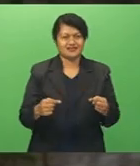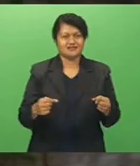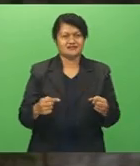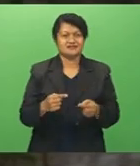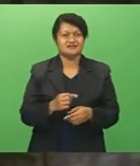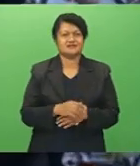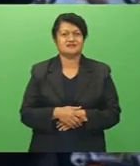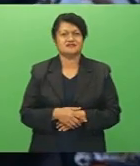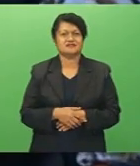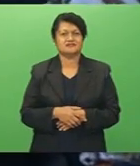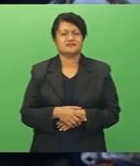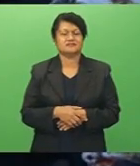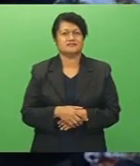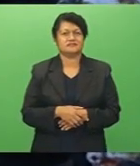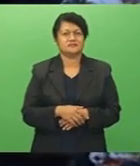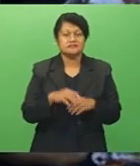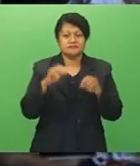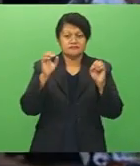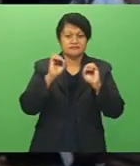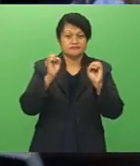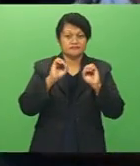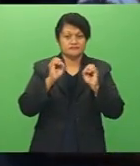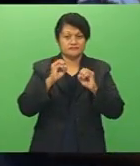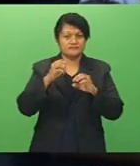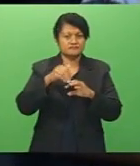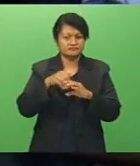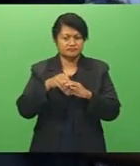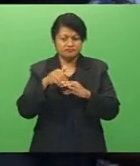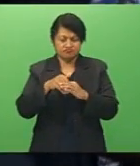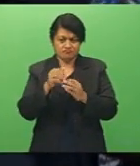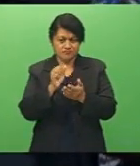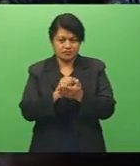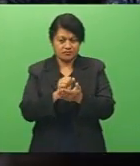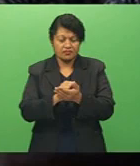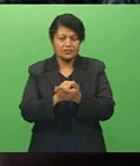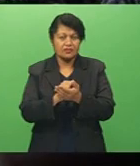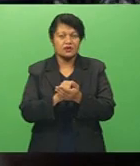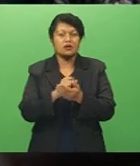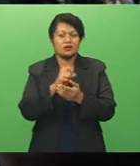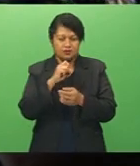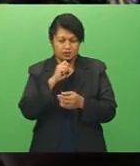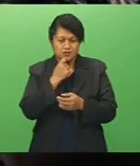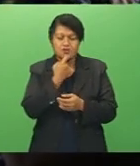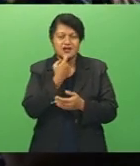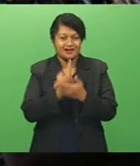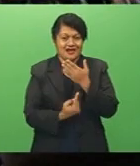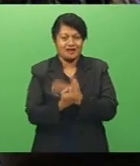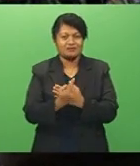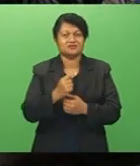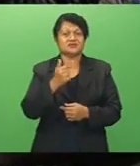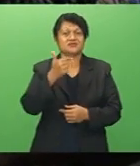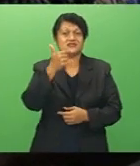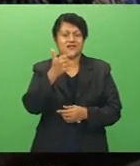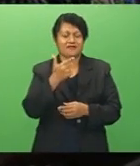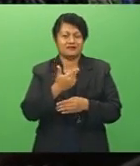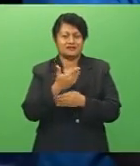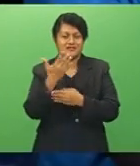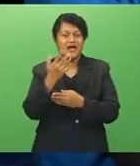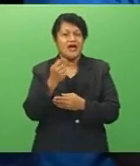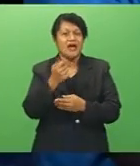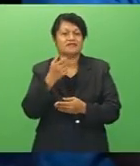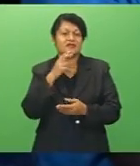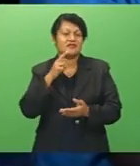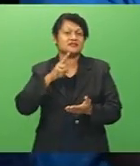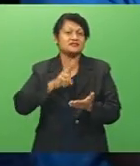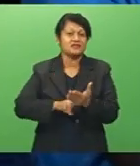needed. Emergency desilting works of the creeks will commence within 7 days after the companies sign their contract